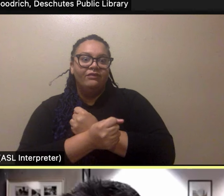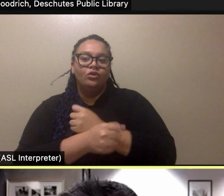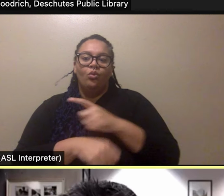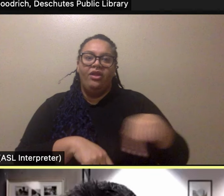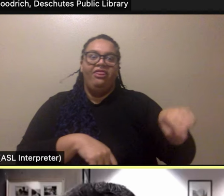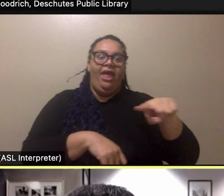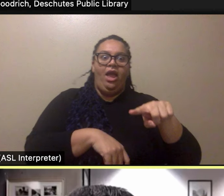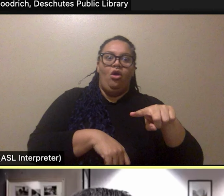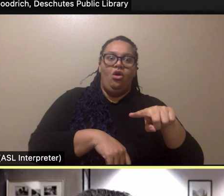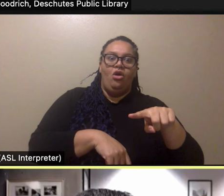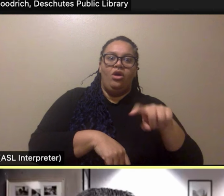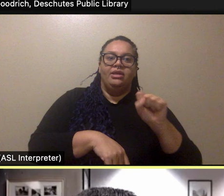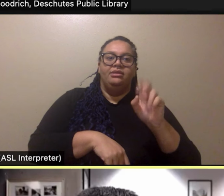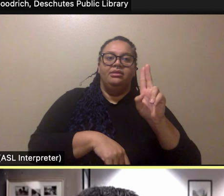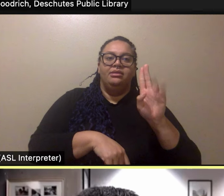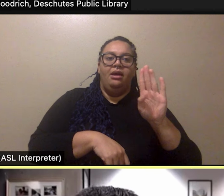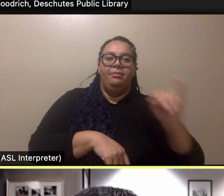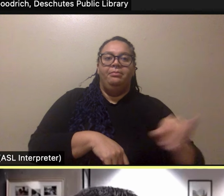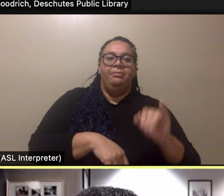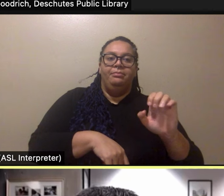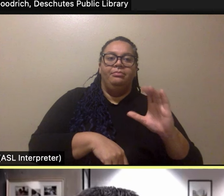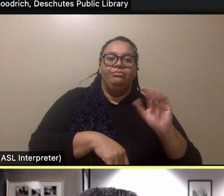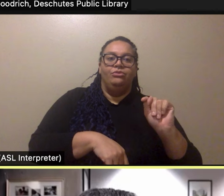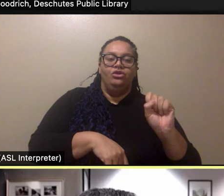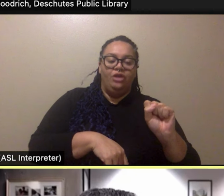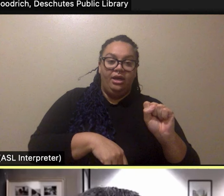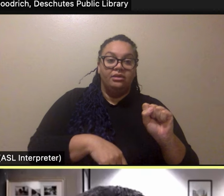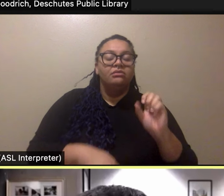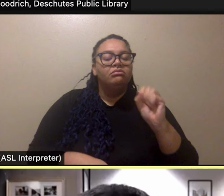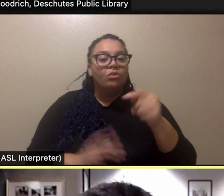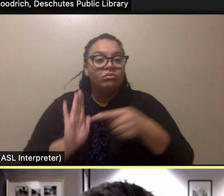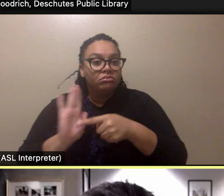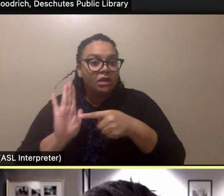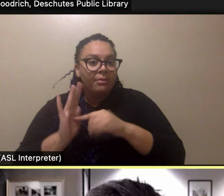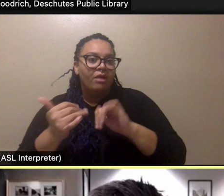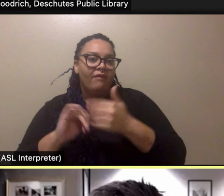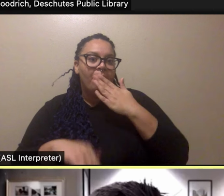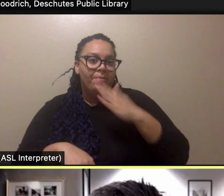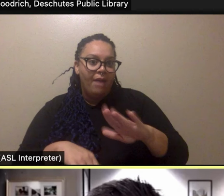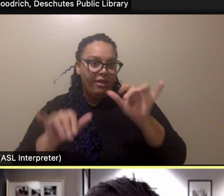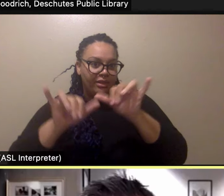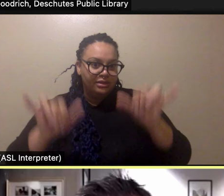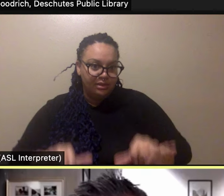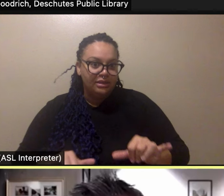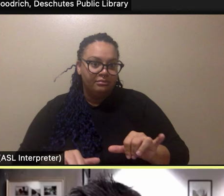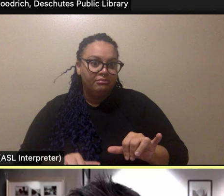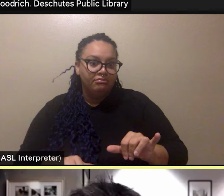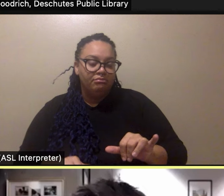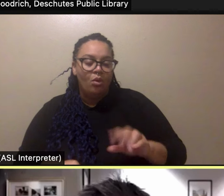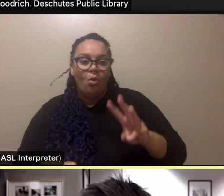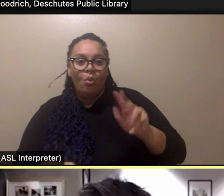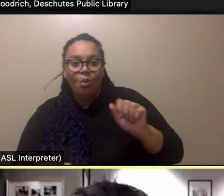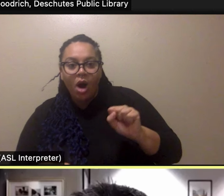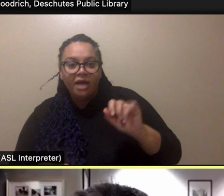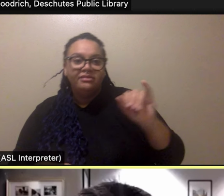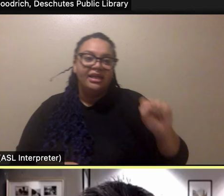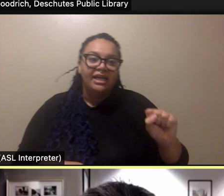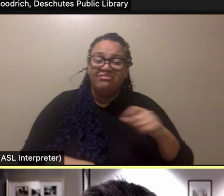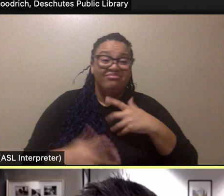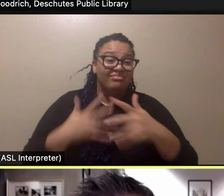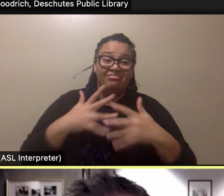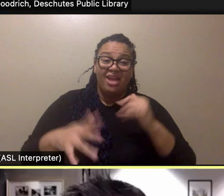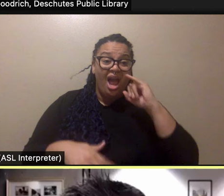So as an example of how brutal the system could be, though, because it was a system and it didn't matter how nice the masters were. A